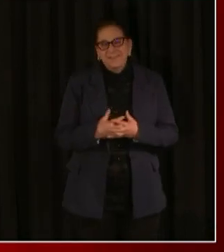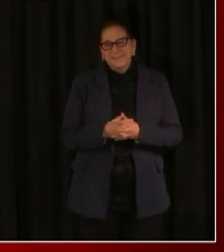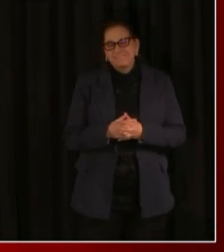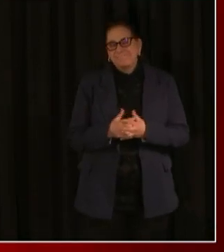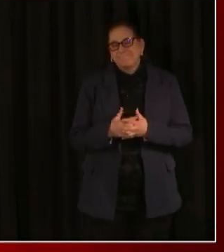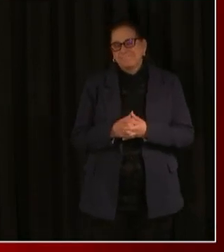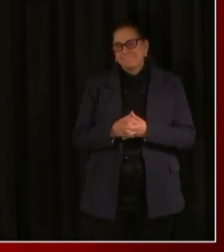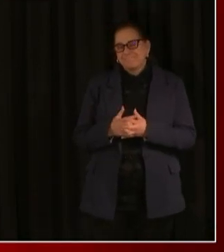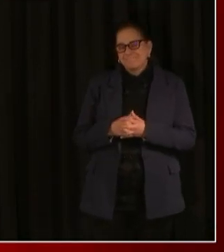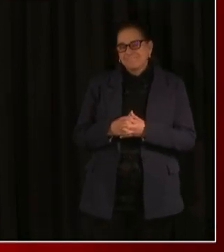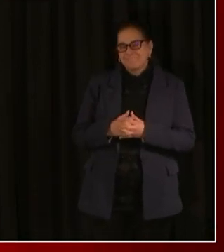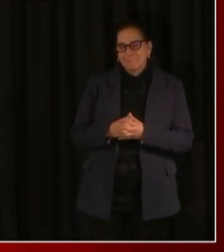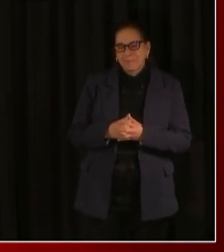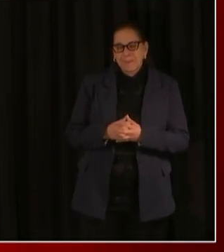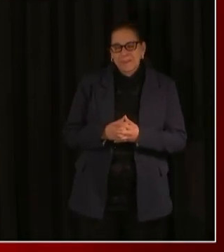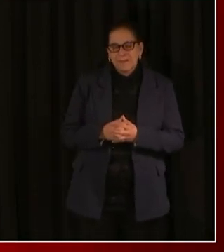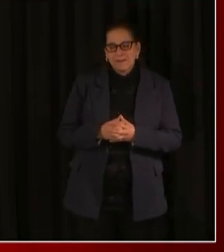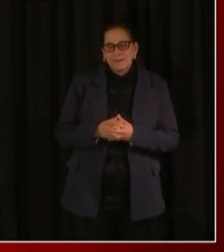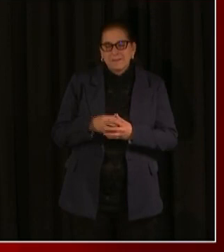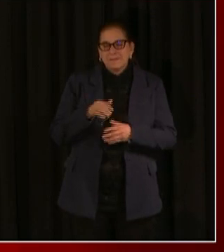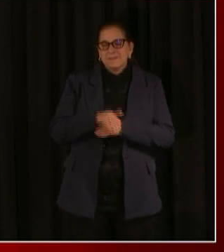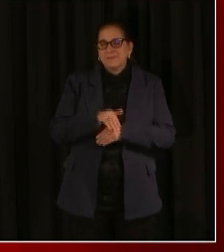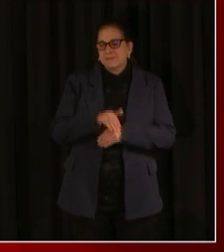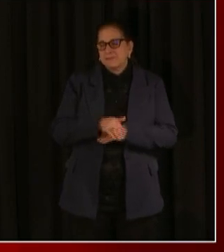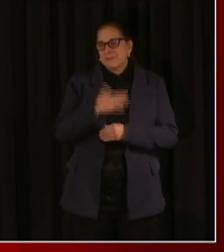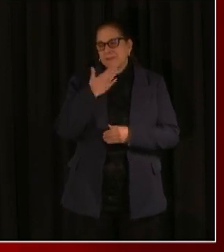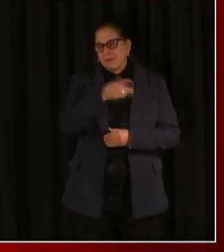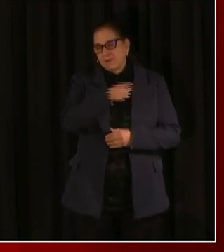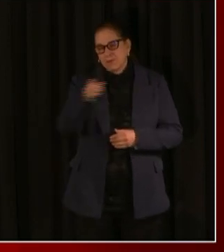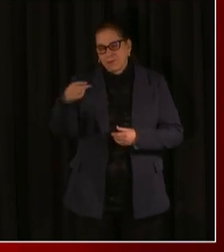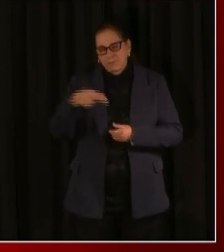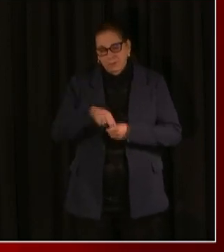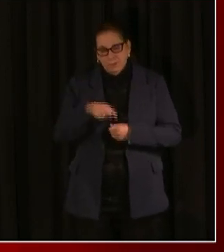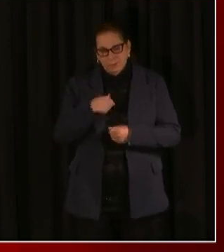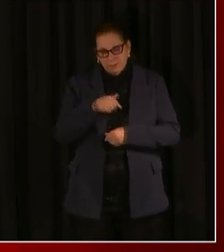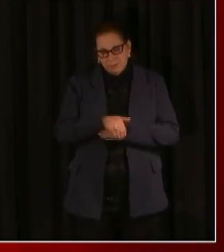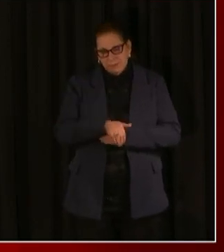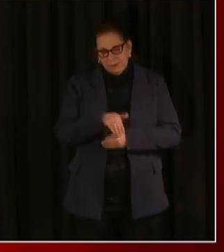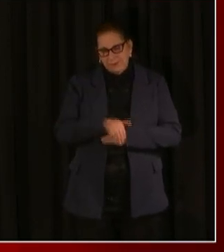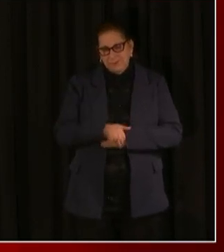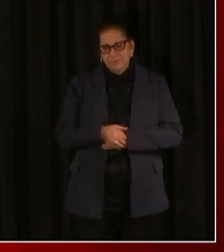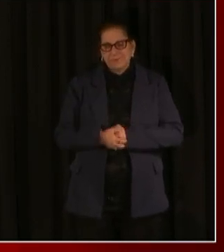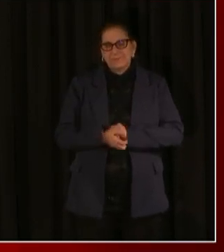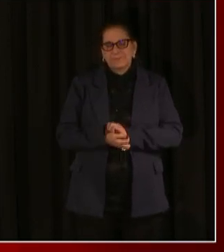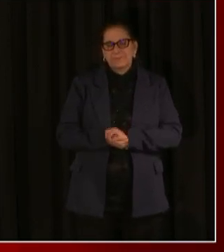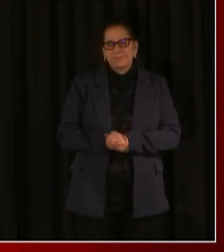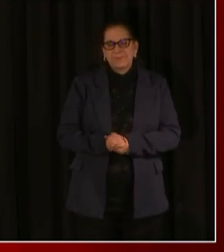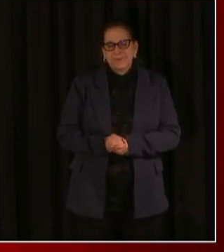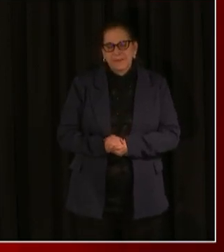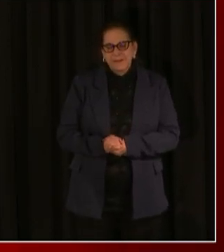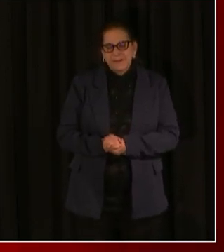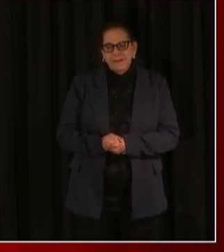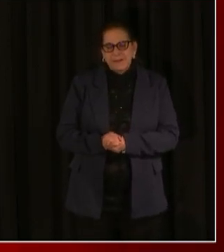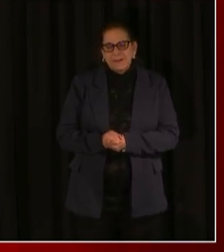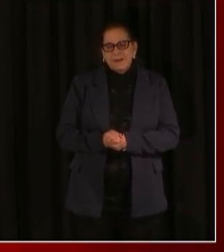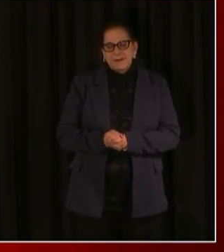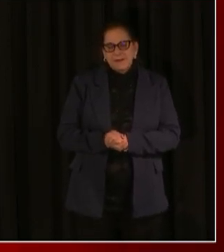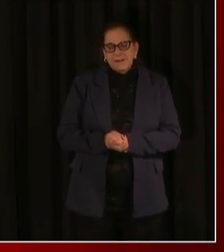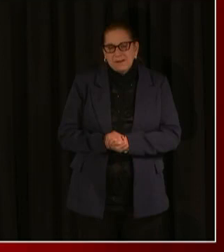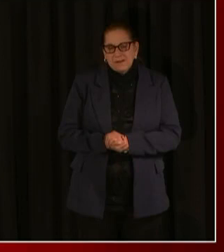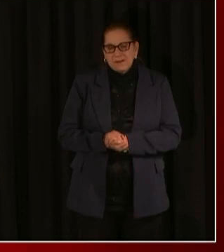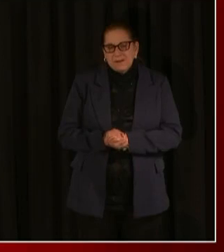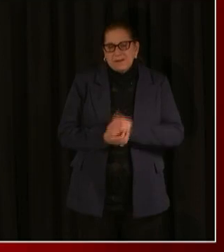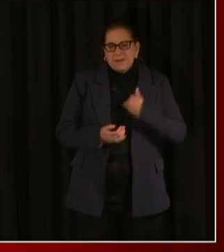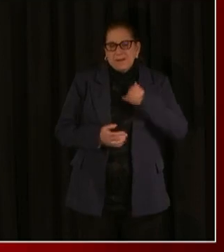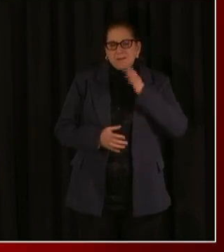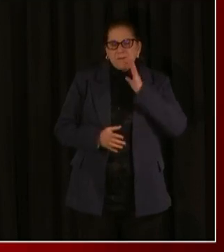Taking the time to talk with us tonight. So I'm just start off by kind of giving an overview of COVID-19,